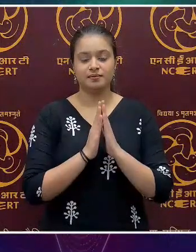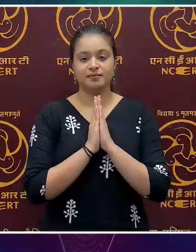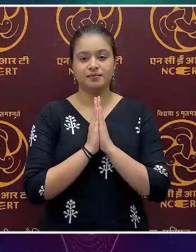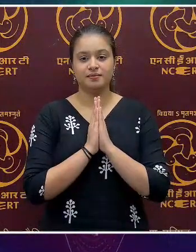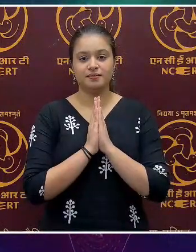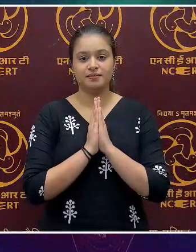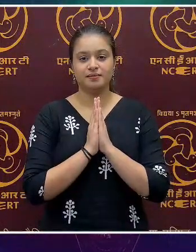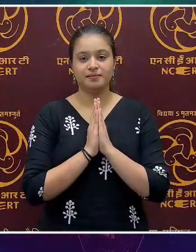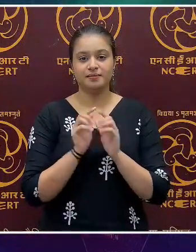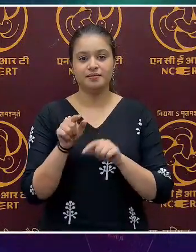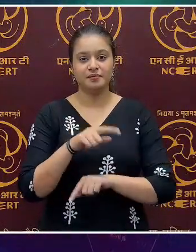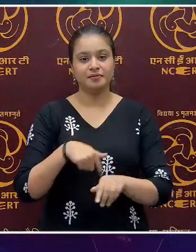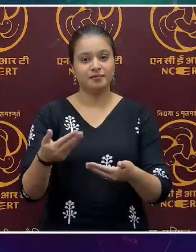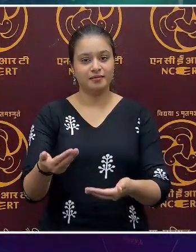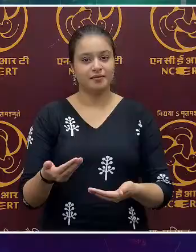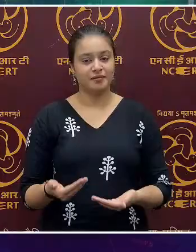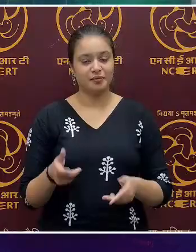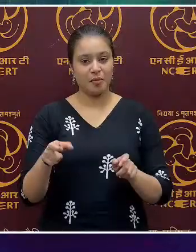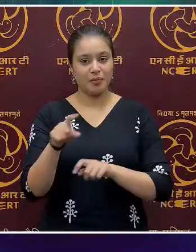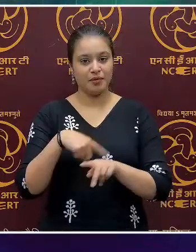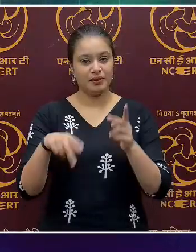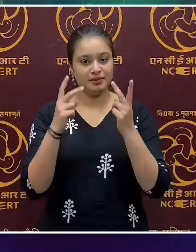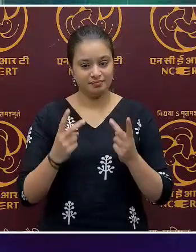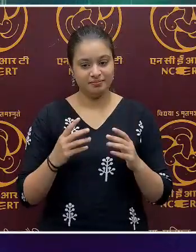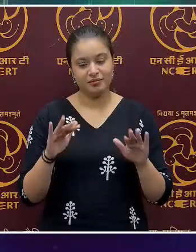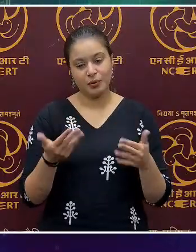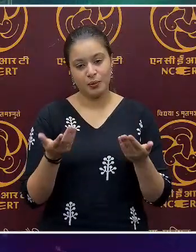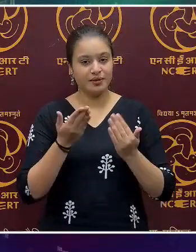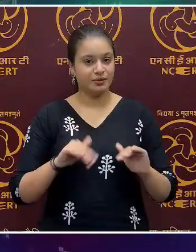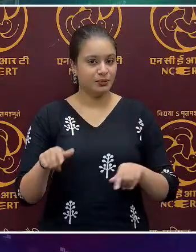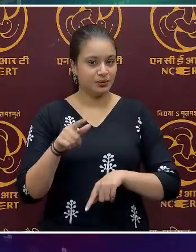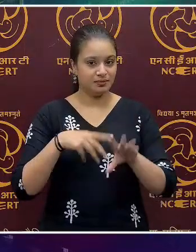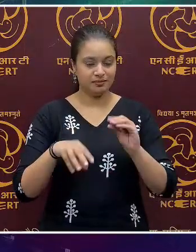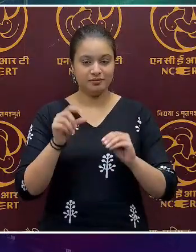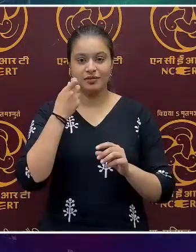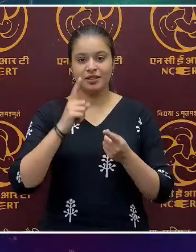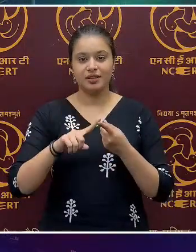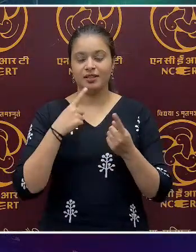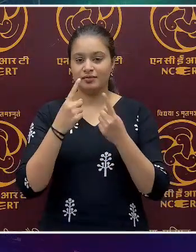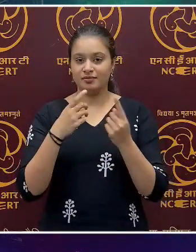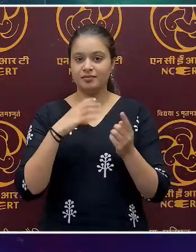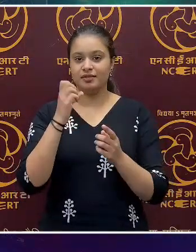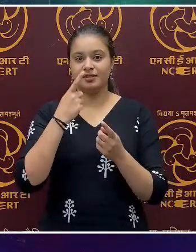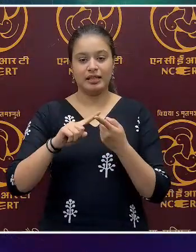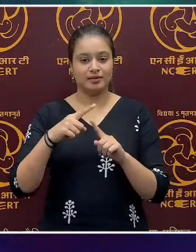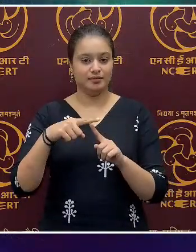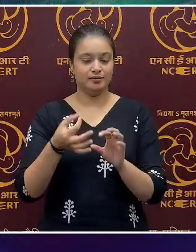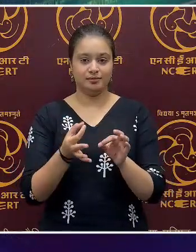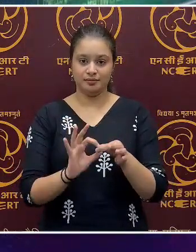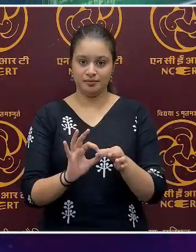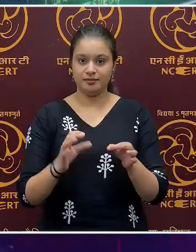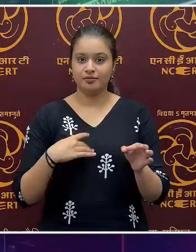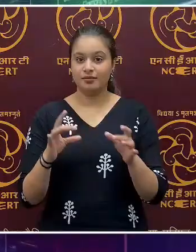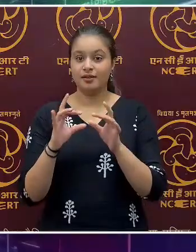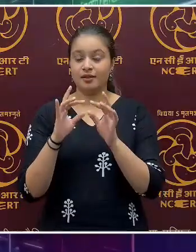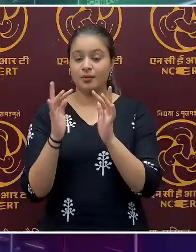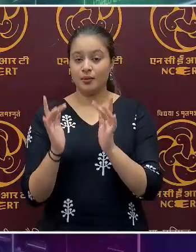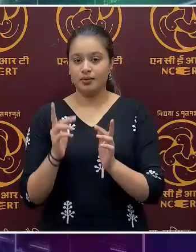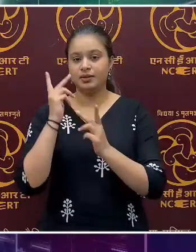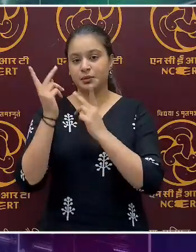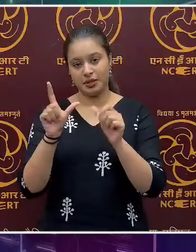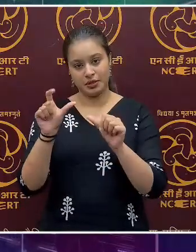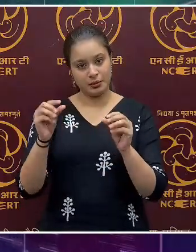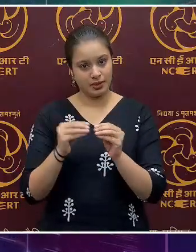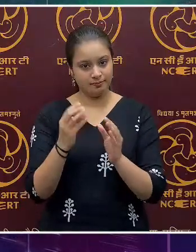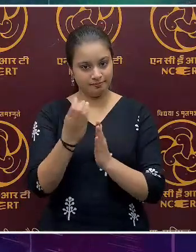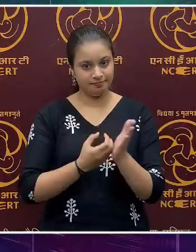Namaskar. Very warm welcome to all the viewers and learners in this live interaction of CIET NCERT based on virtual labs. I am Renu